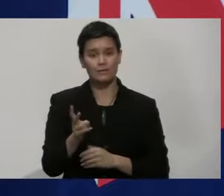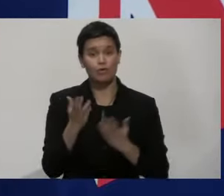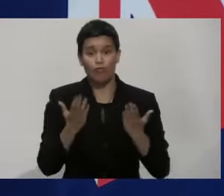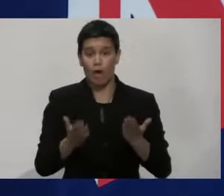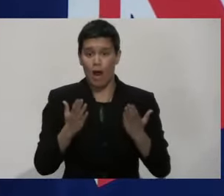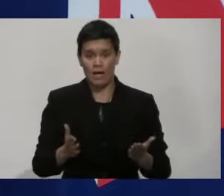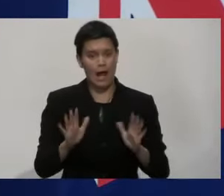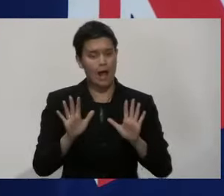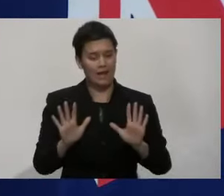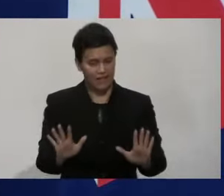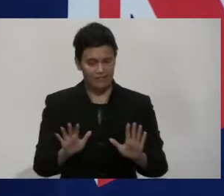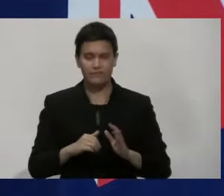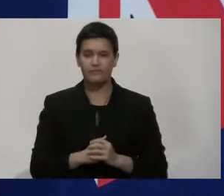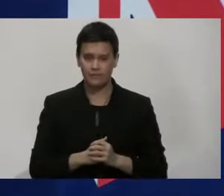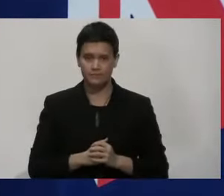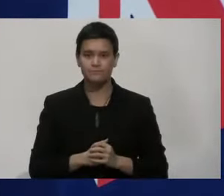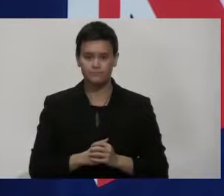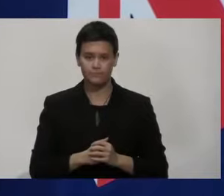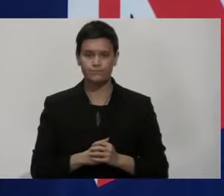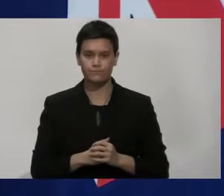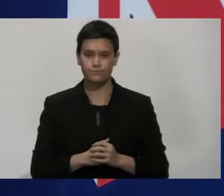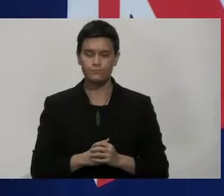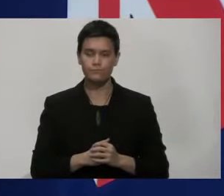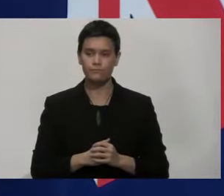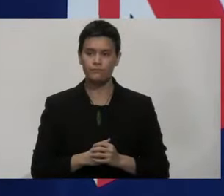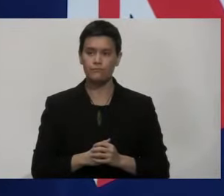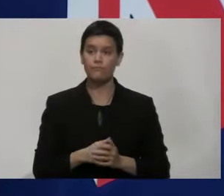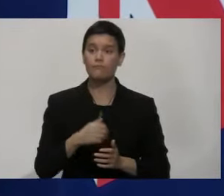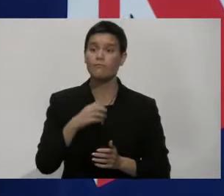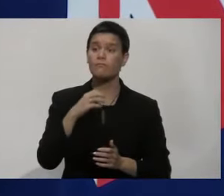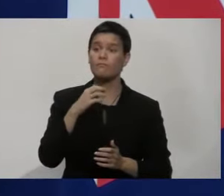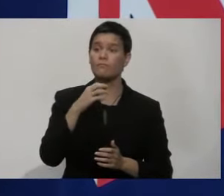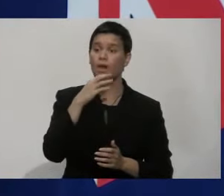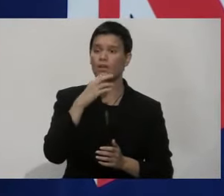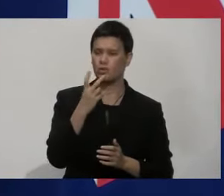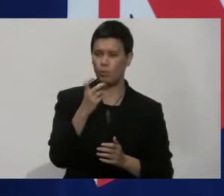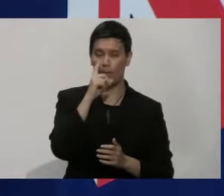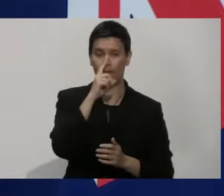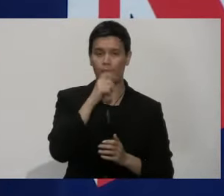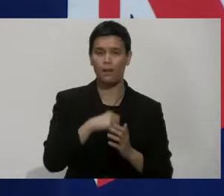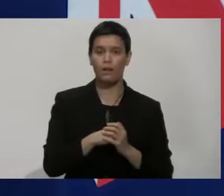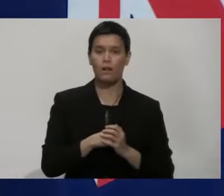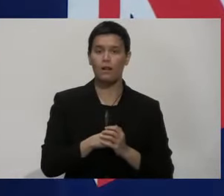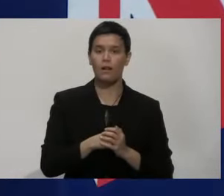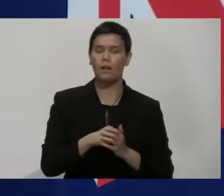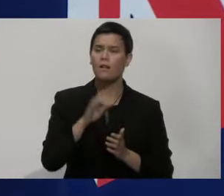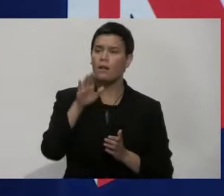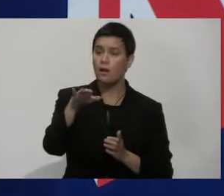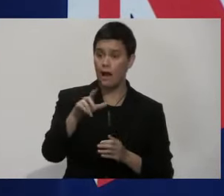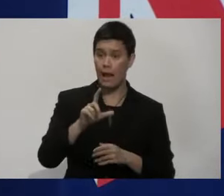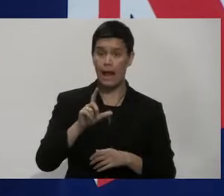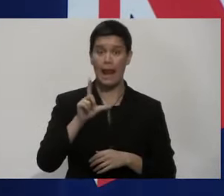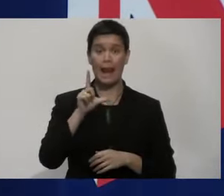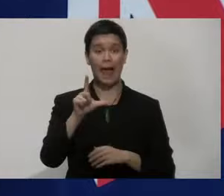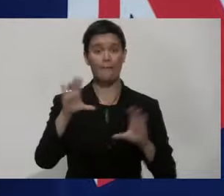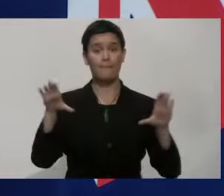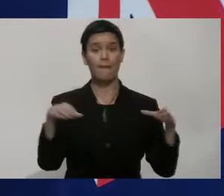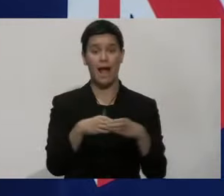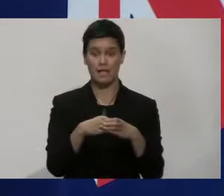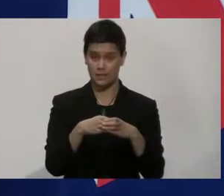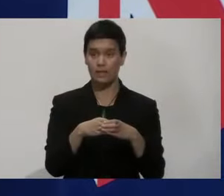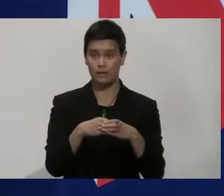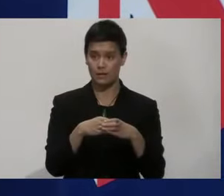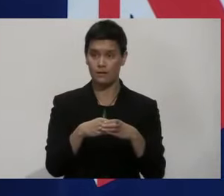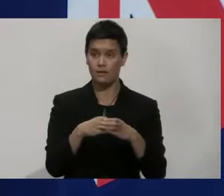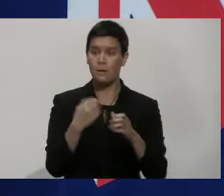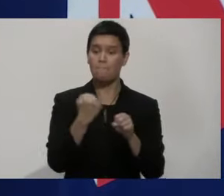applied. I'll come to Jenna, and then last question to Joe. Was it appropriate for the Labour Party to post an